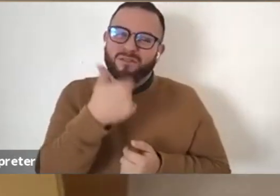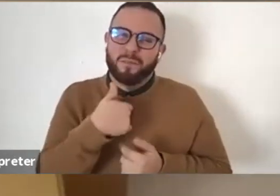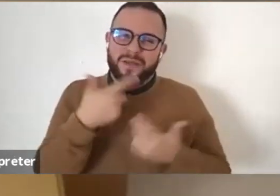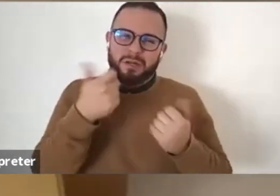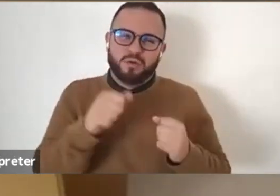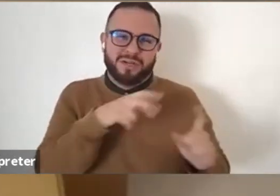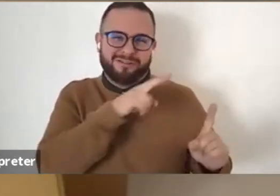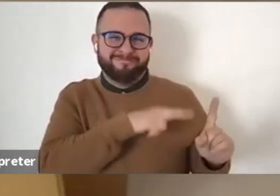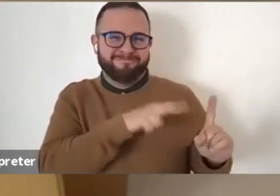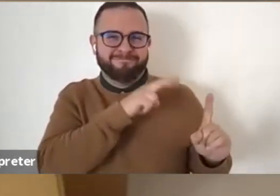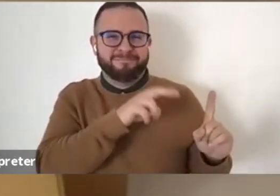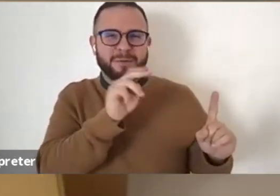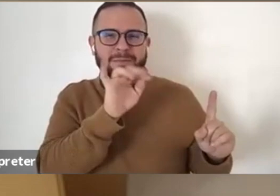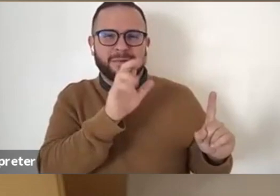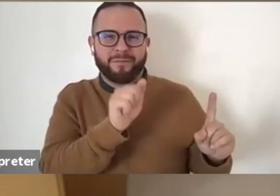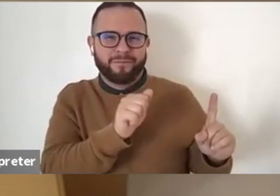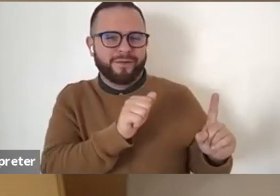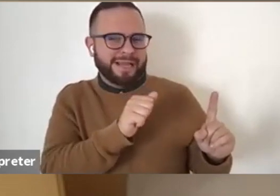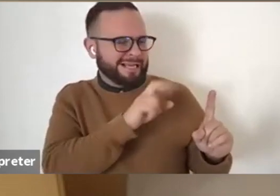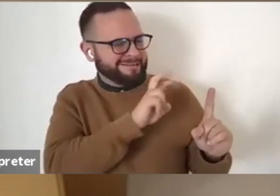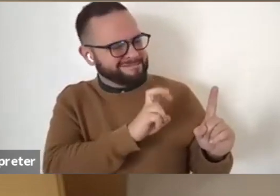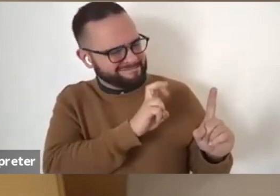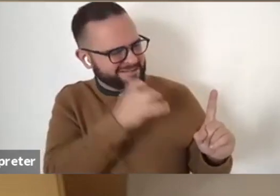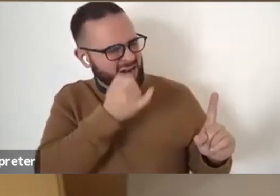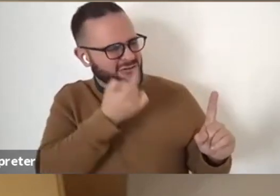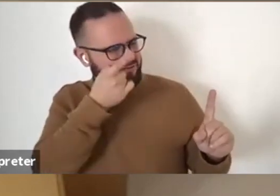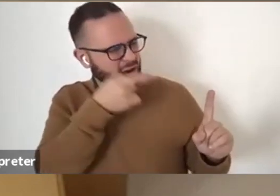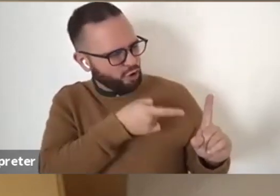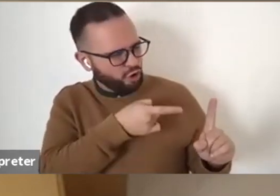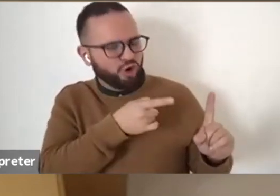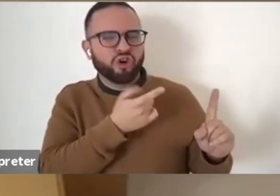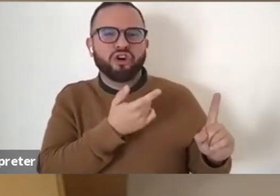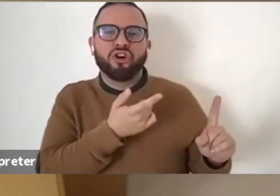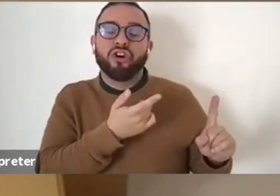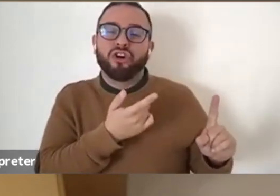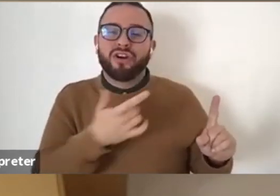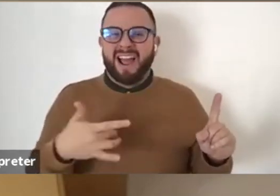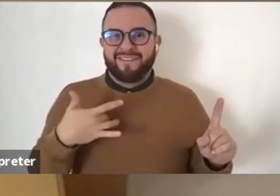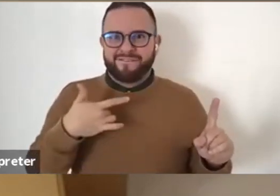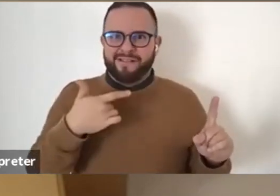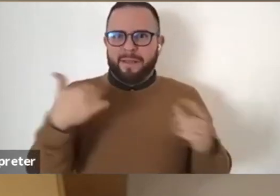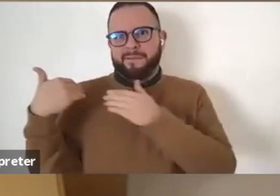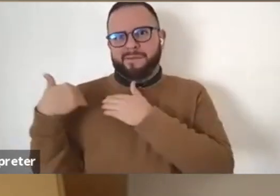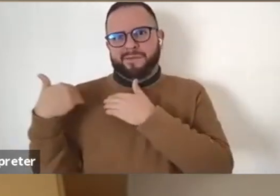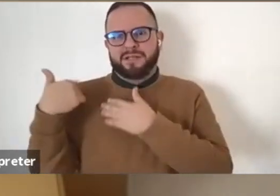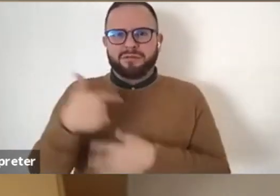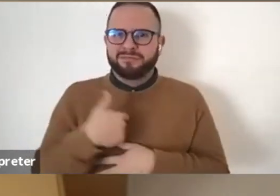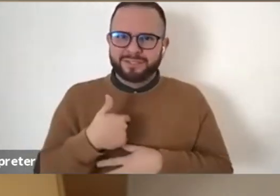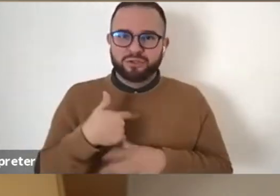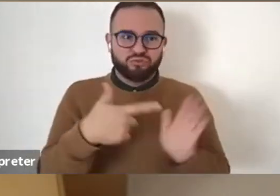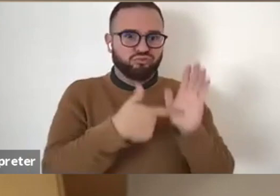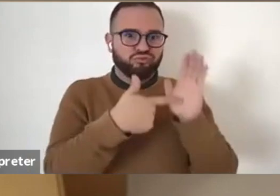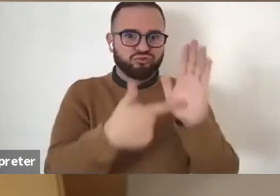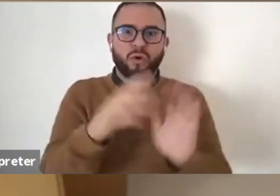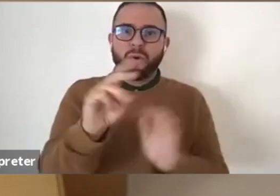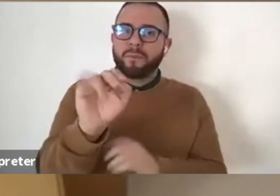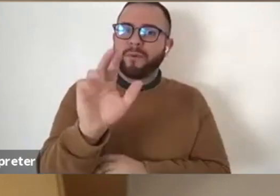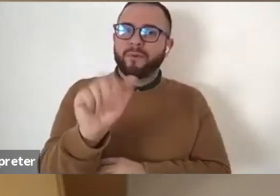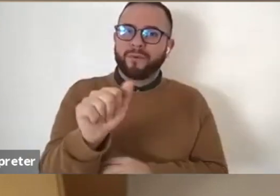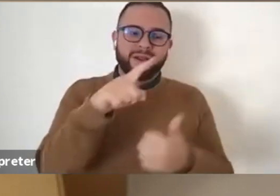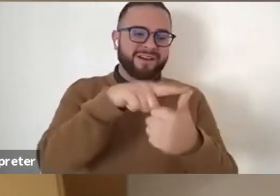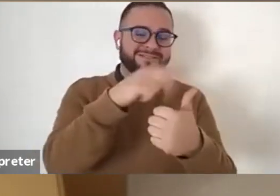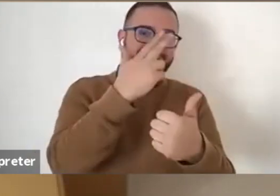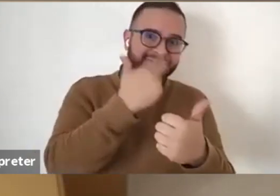to show her only as an awful person, as a funny person, but